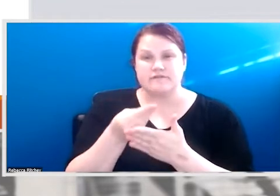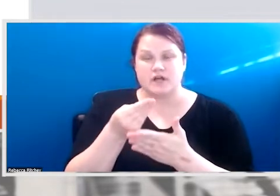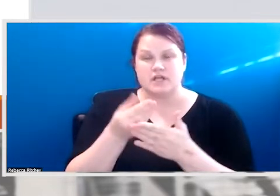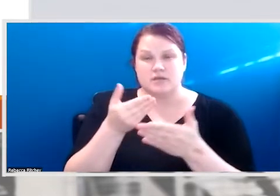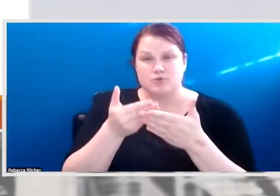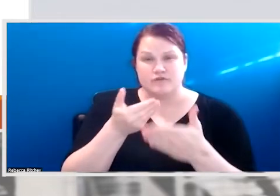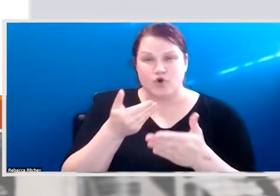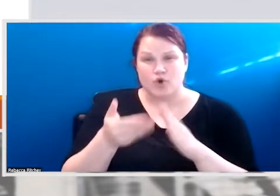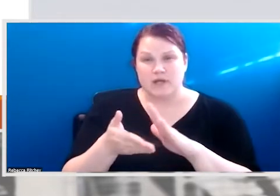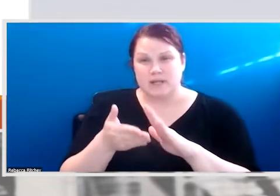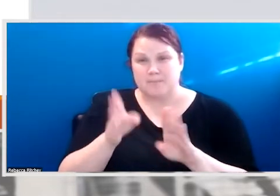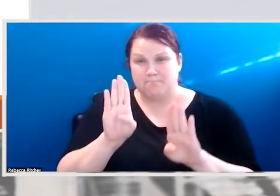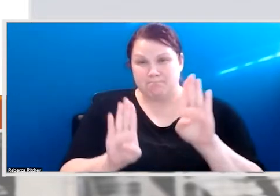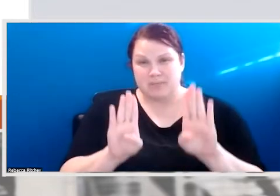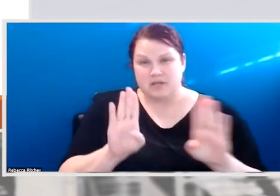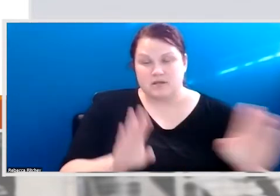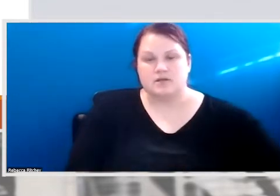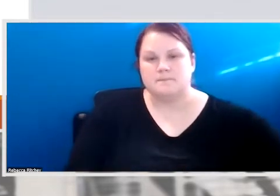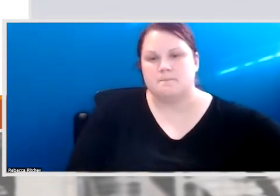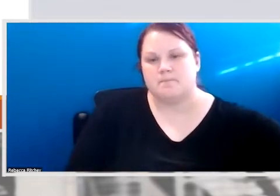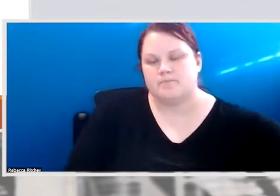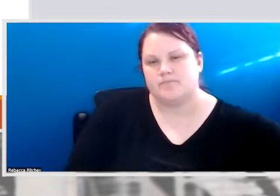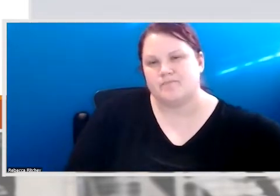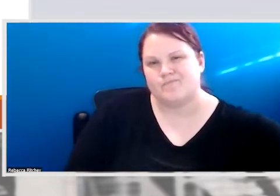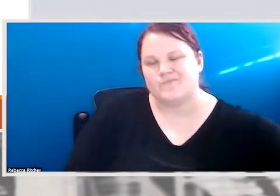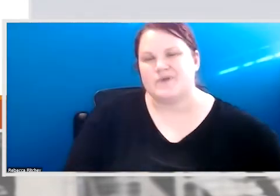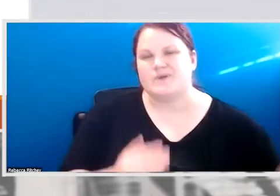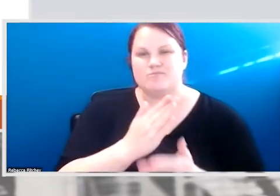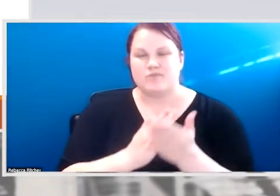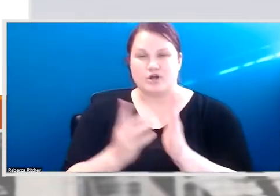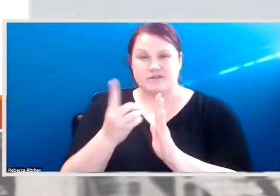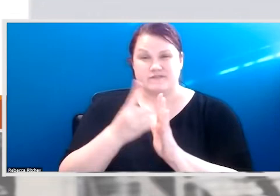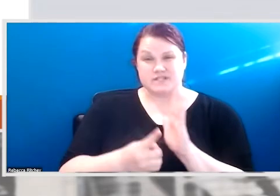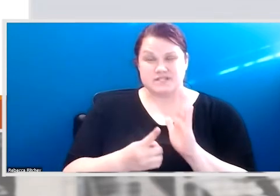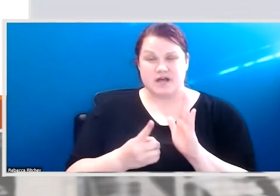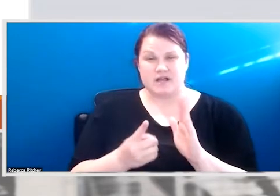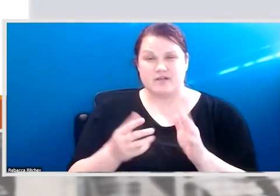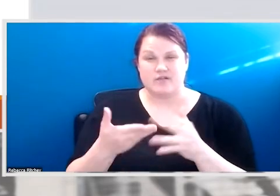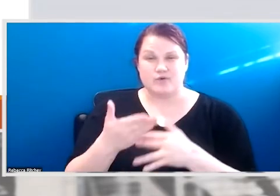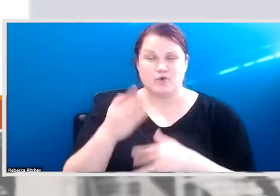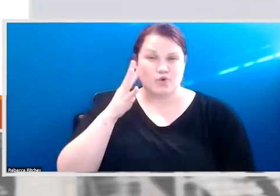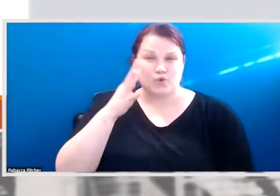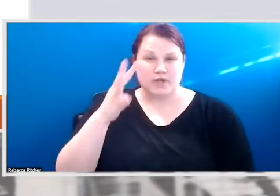bid. And so part of the design process is to create a construction package.